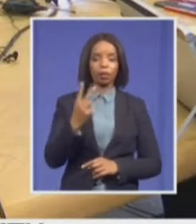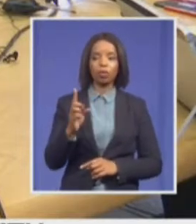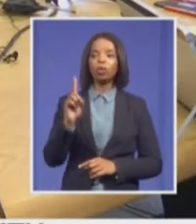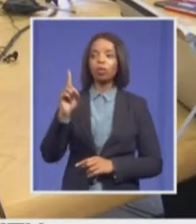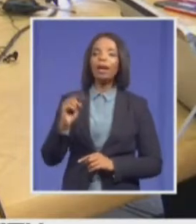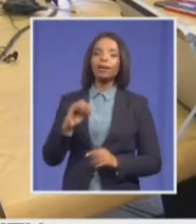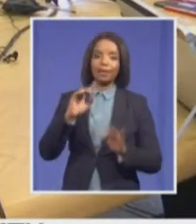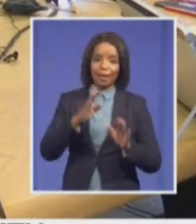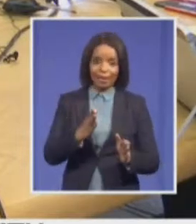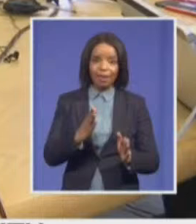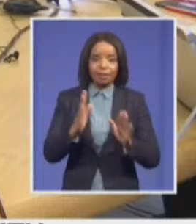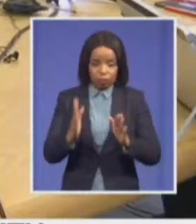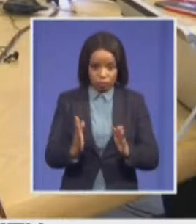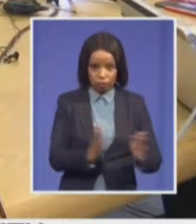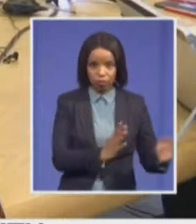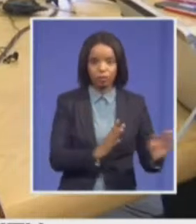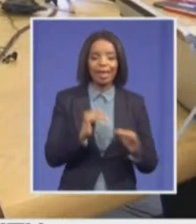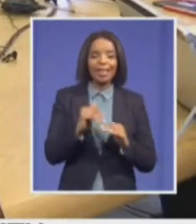backdrop,